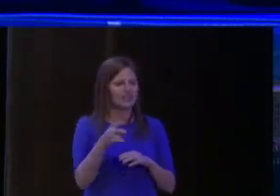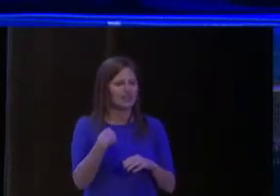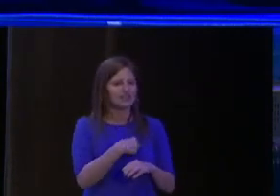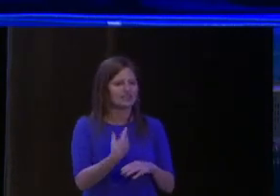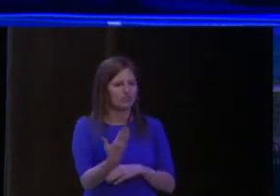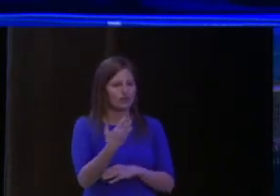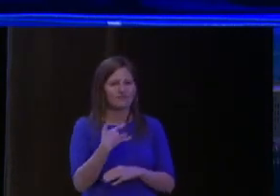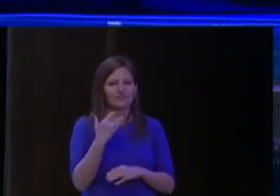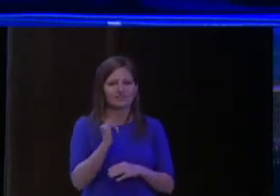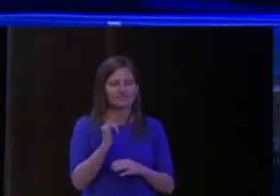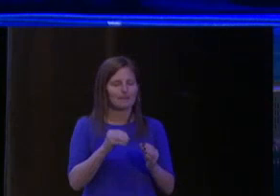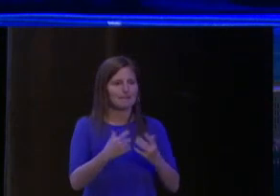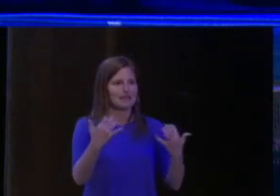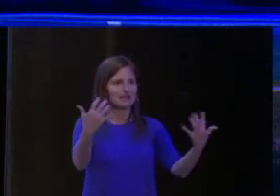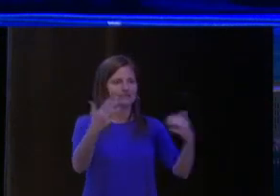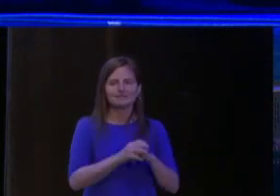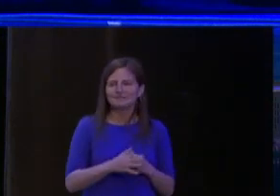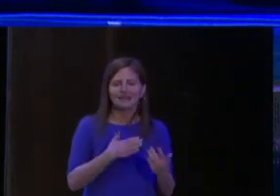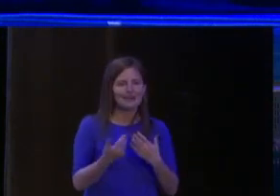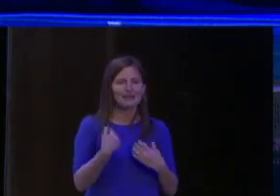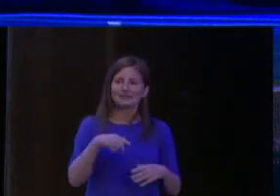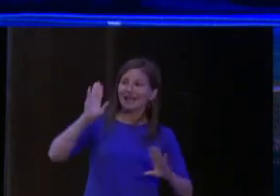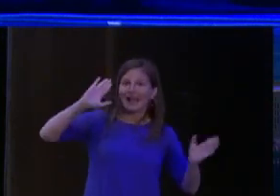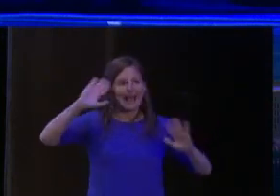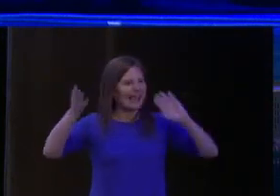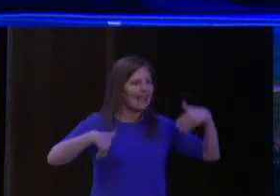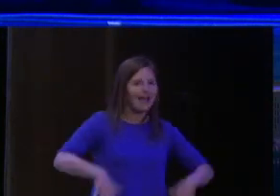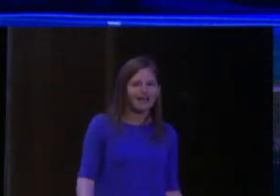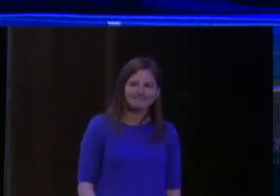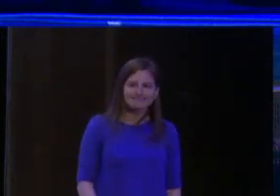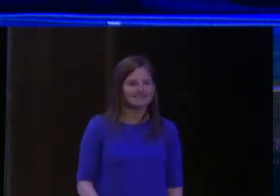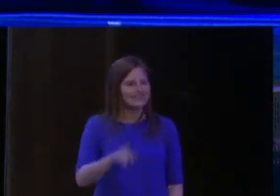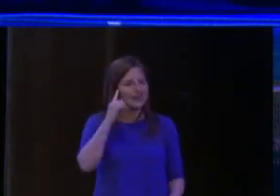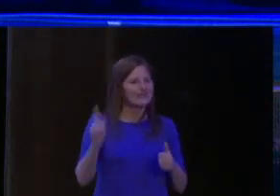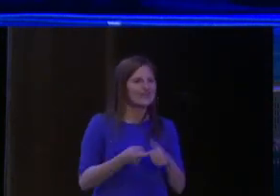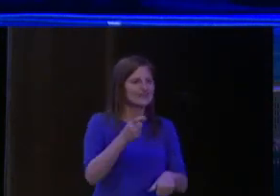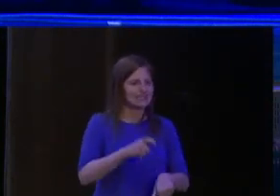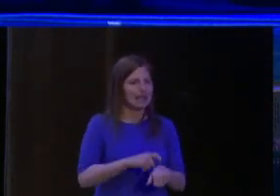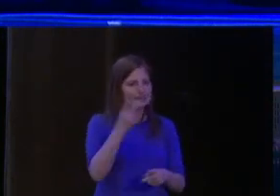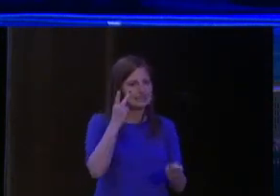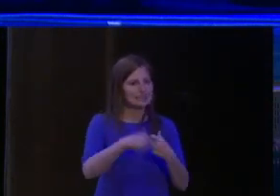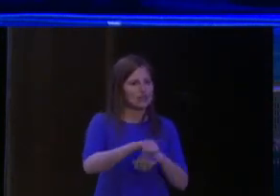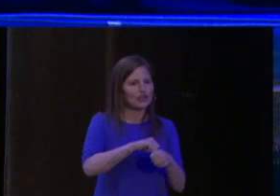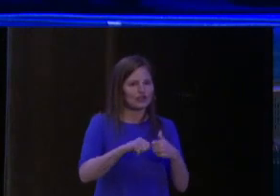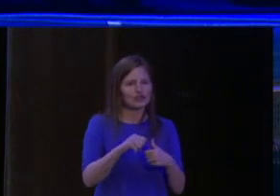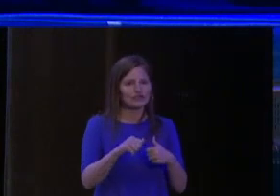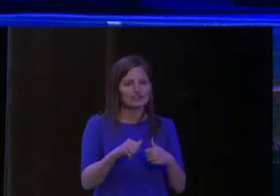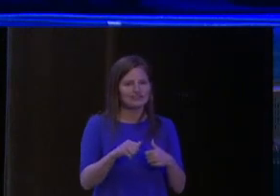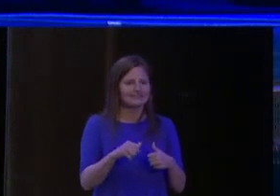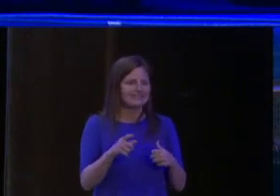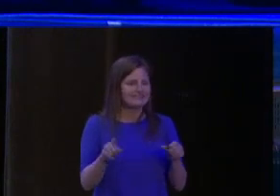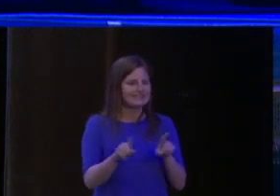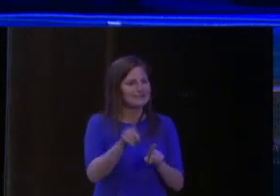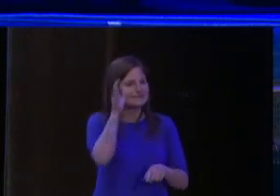sanctuary, but it feels like millions. Anyway, we were like waving at each other. Hey, hi, hey. You know, like for the first time. You know, just seeing each other for the first